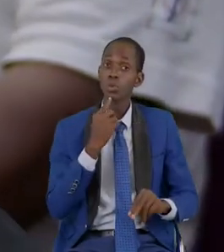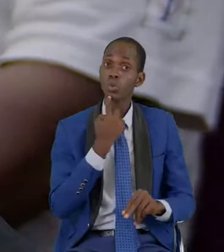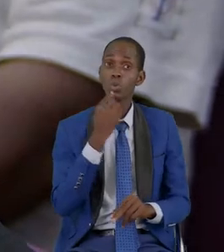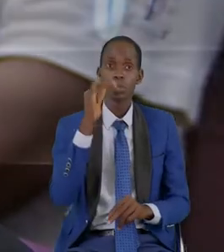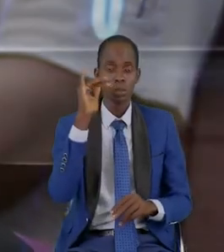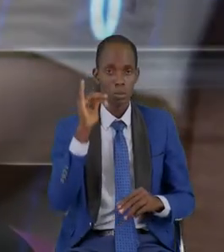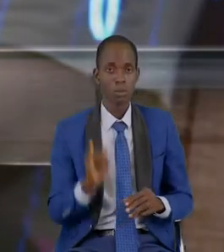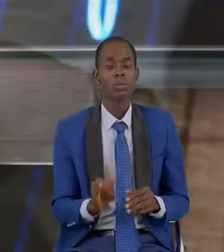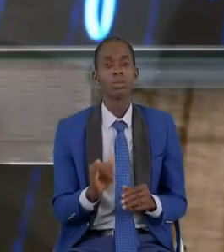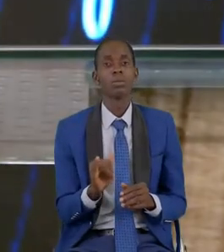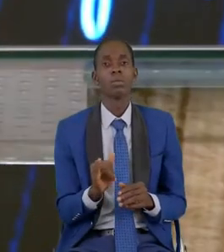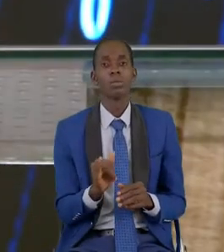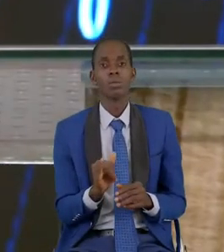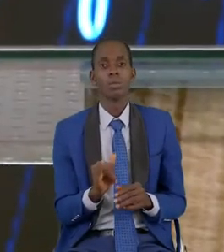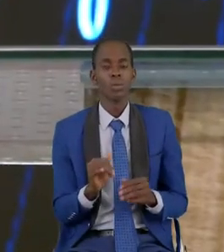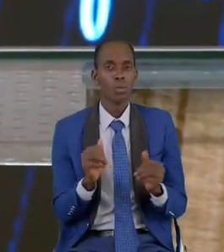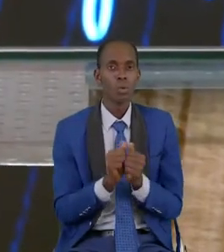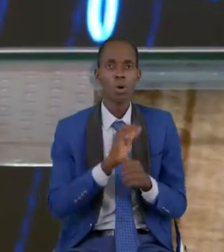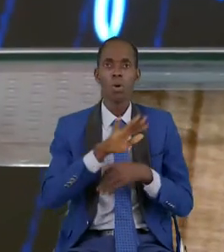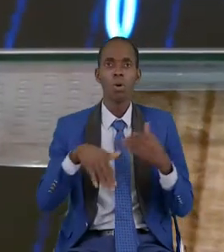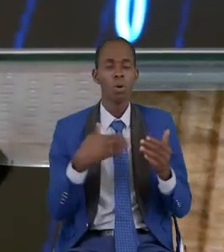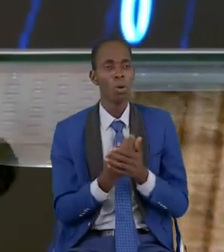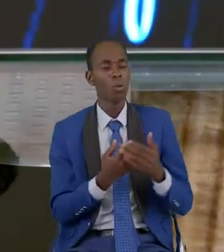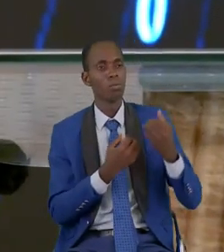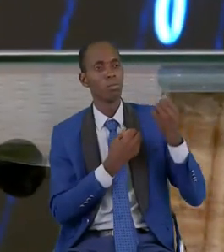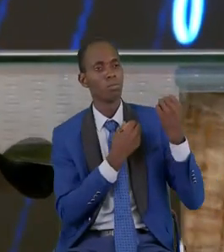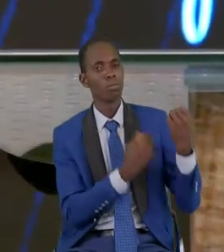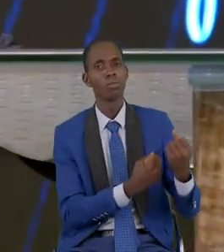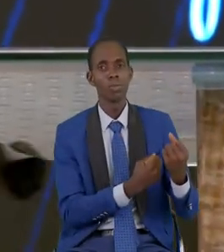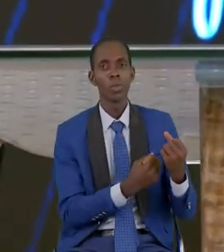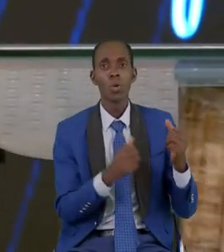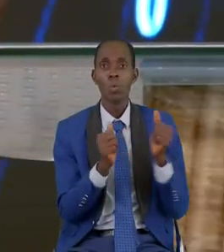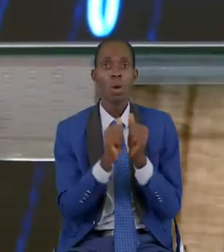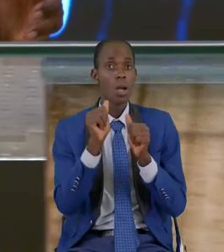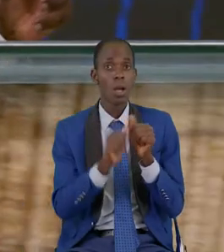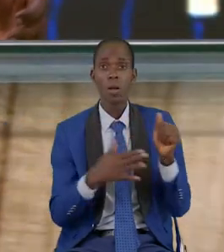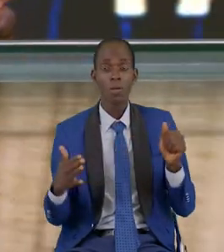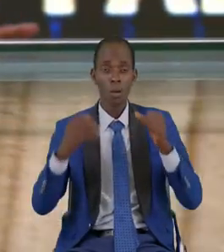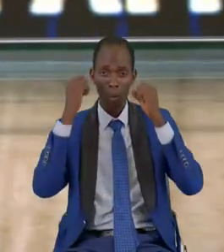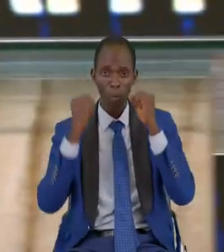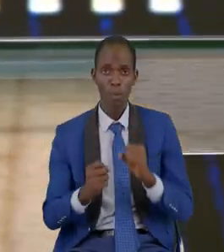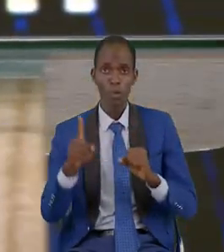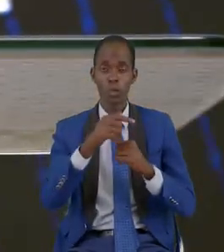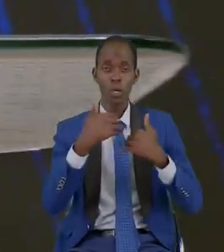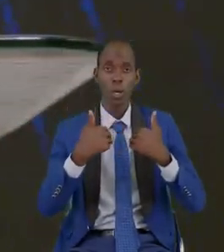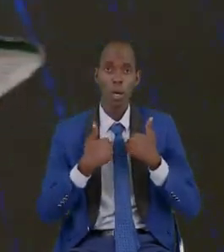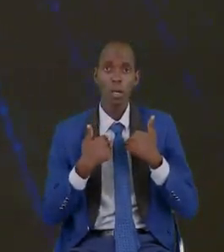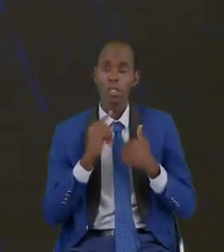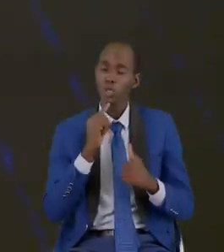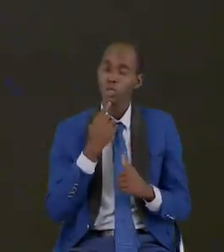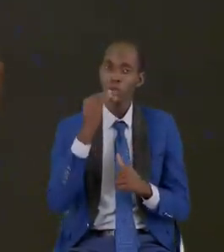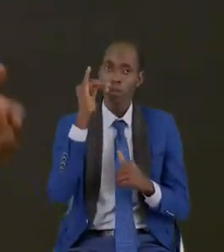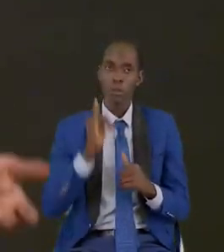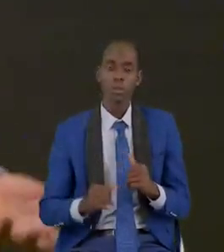passionately, courageously, wholeheartedly, with everything you've got, earnestly contend for